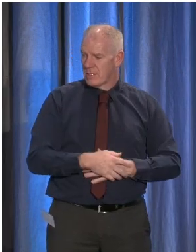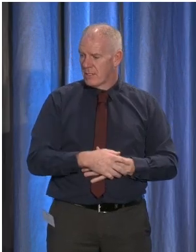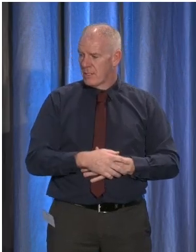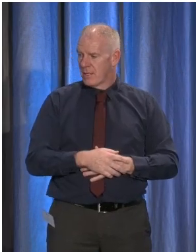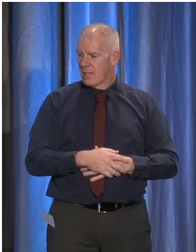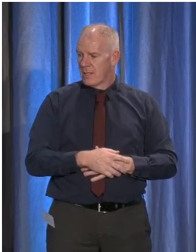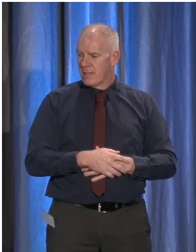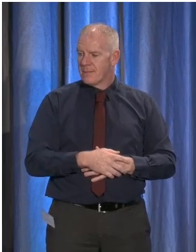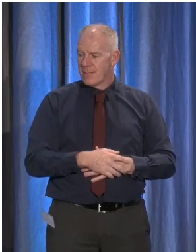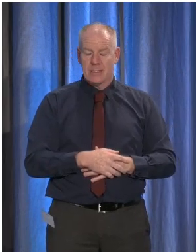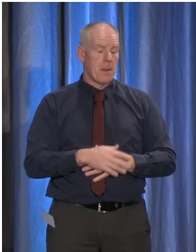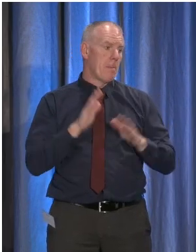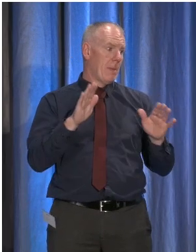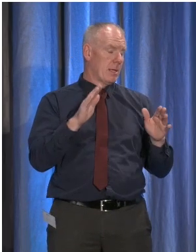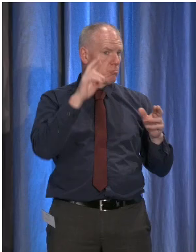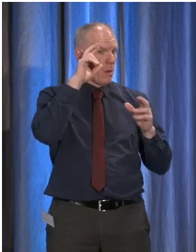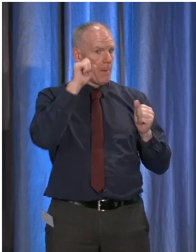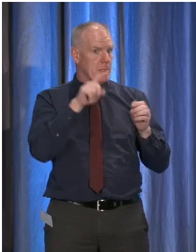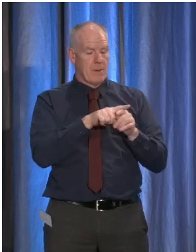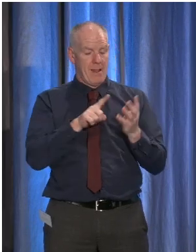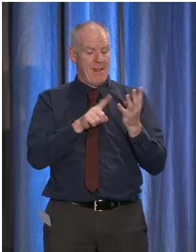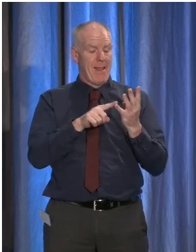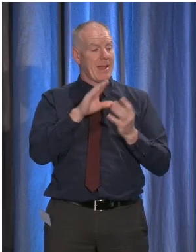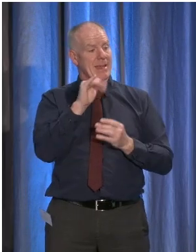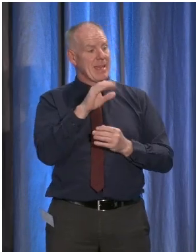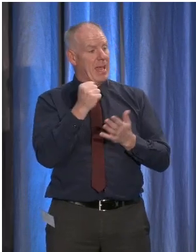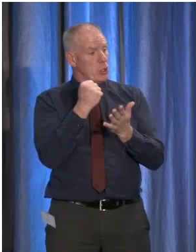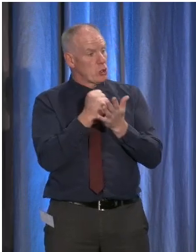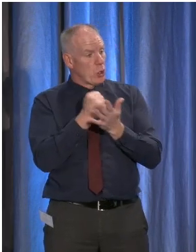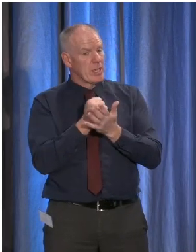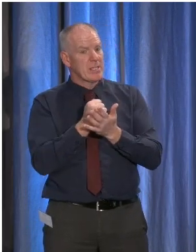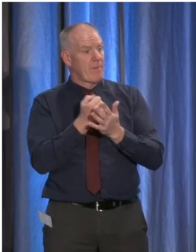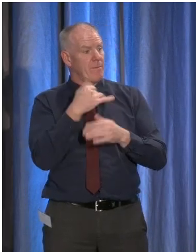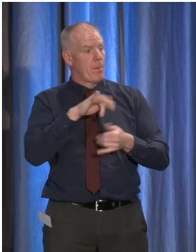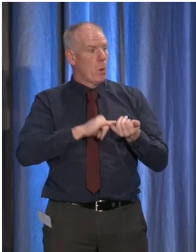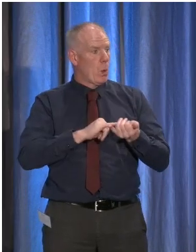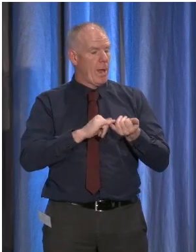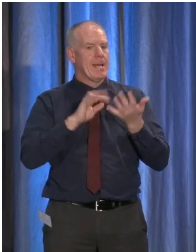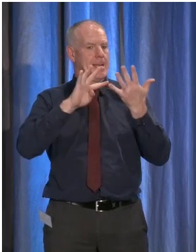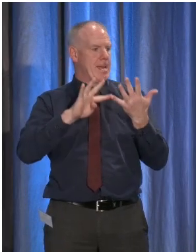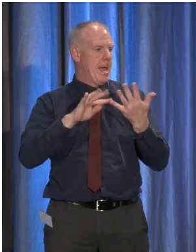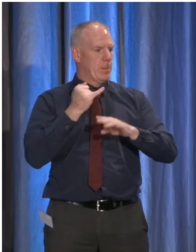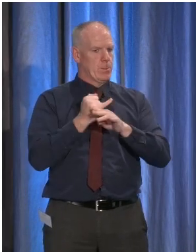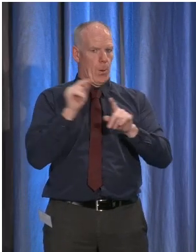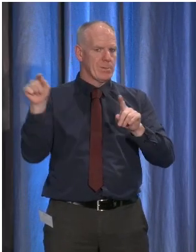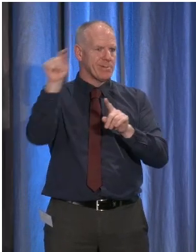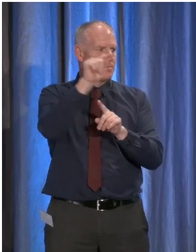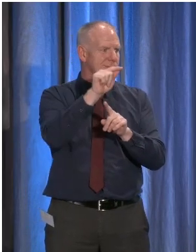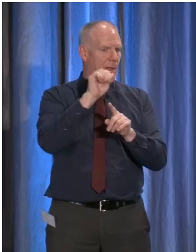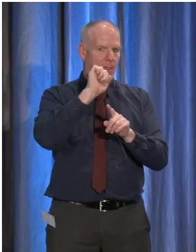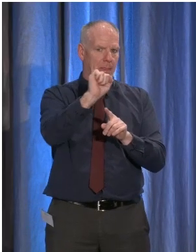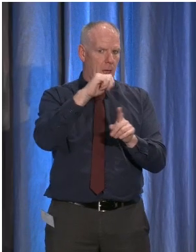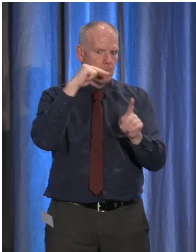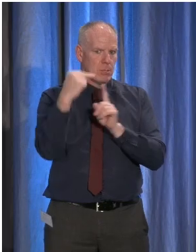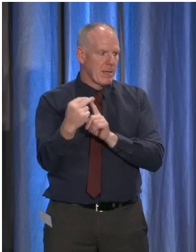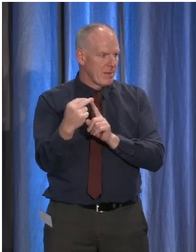we also, and we want to celebrate this, did some case studies of schools, 9 schools, and most